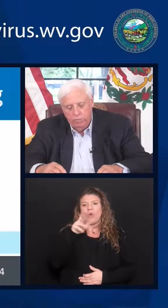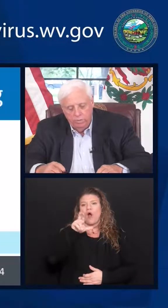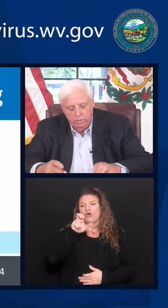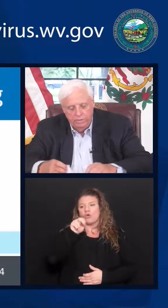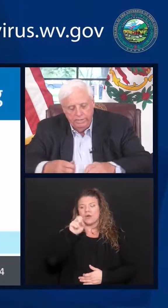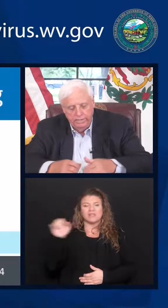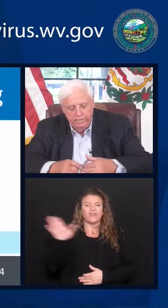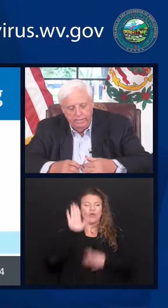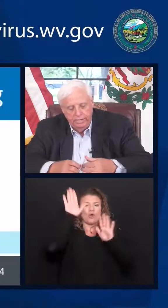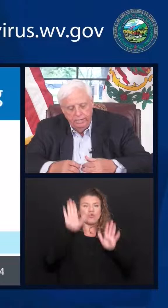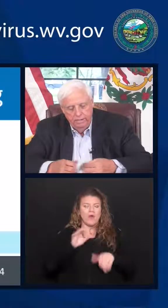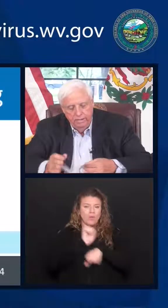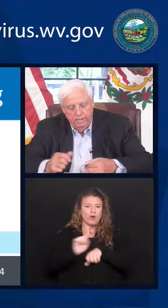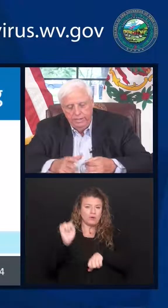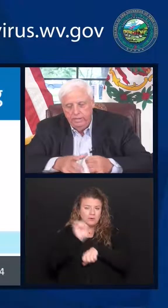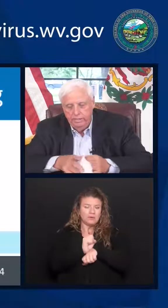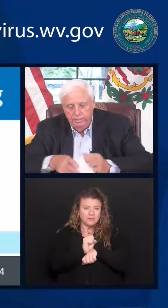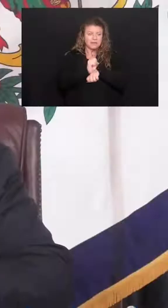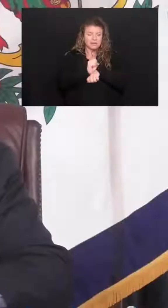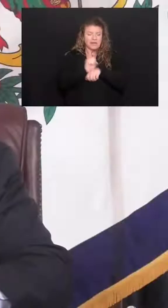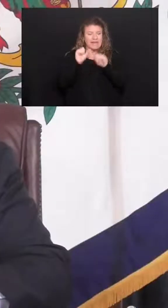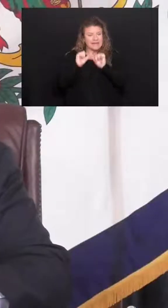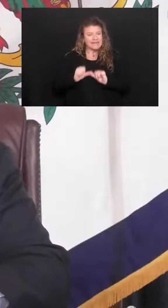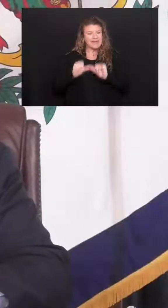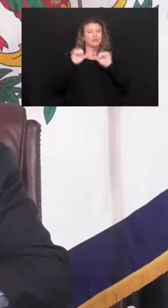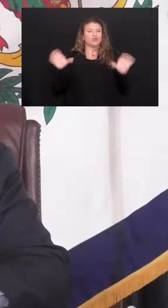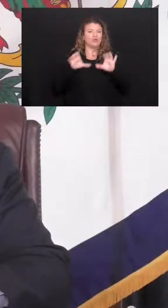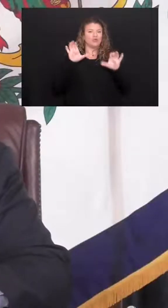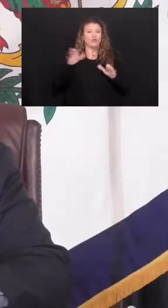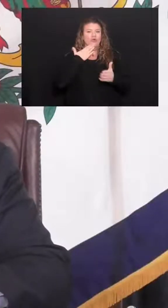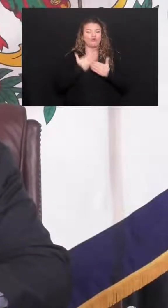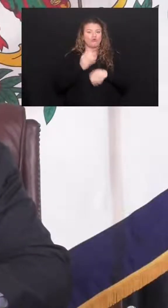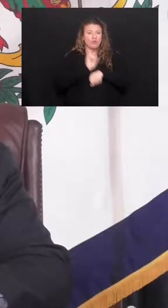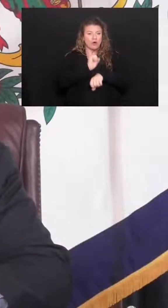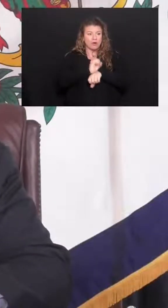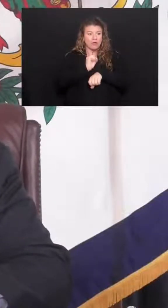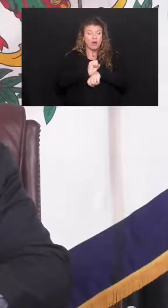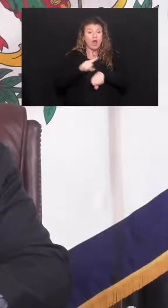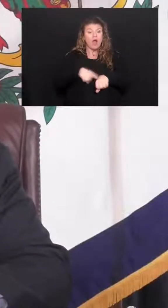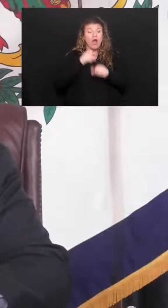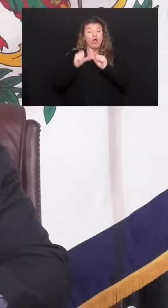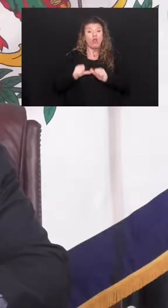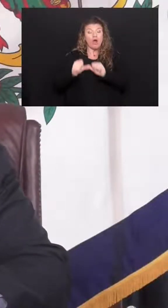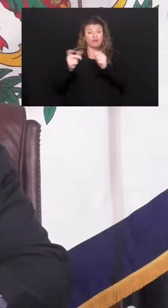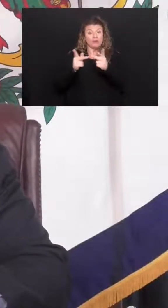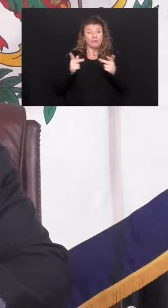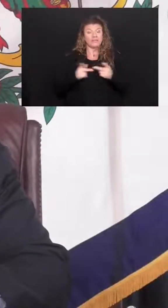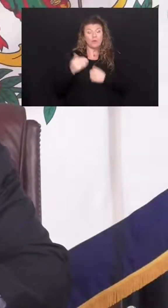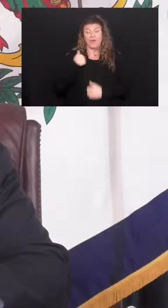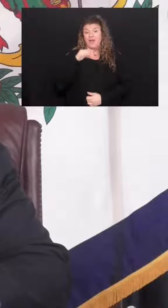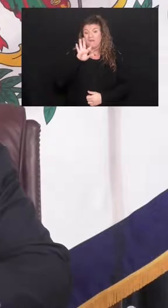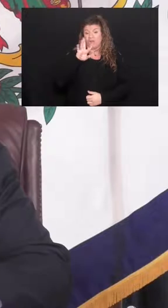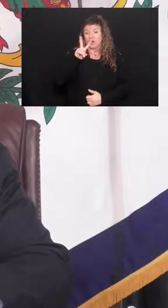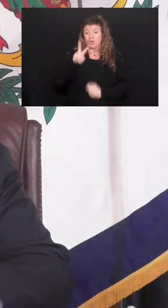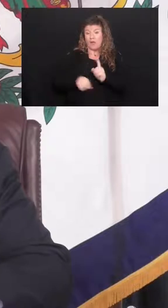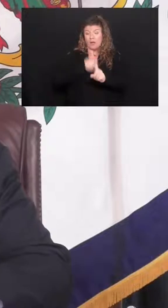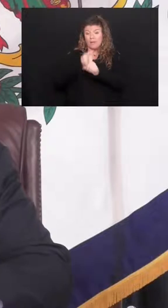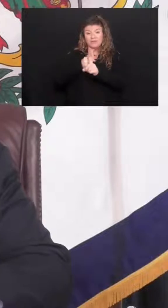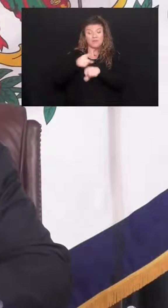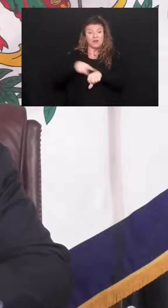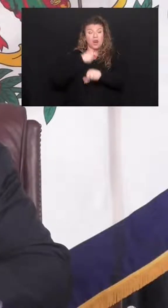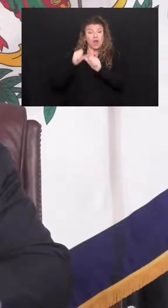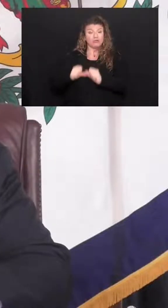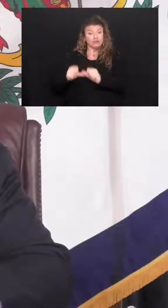all the great work that they did and continue to do. Our long-term care facilities, we've got 42 outbreaks in our long-term